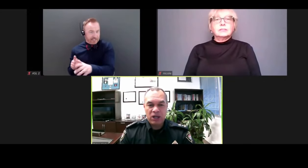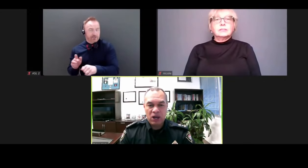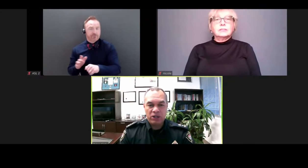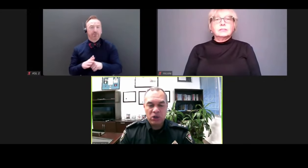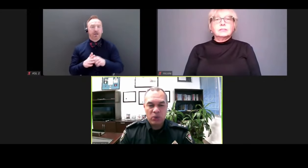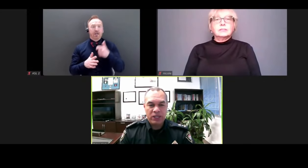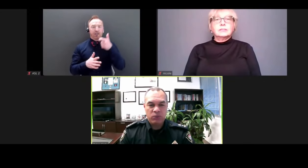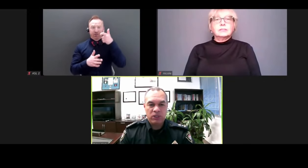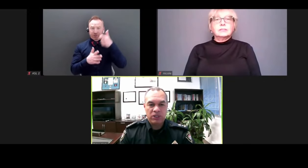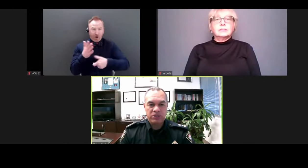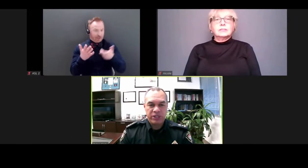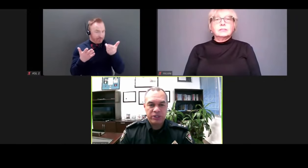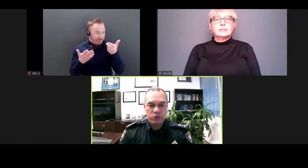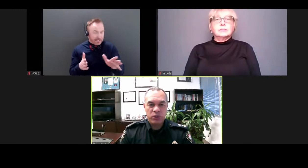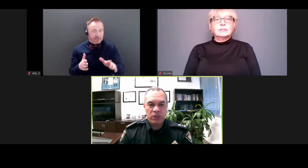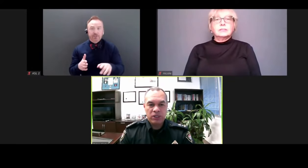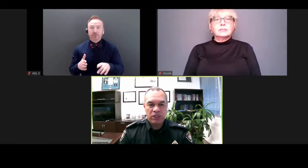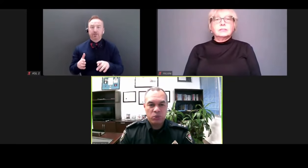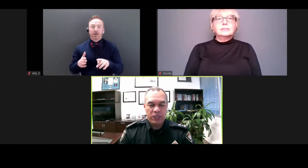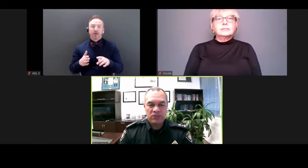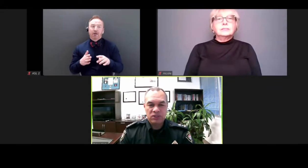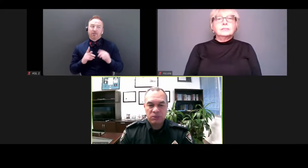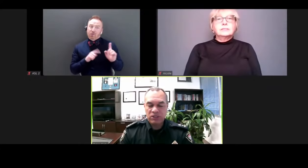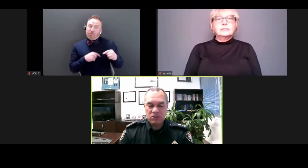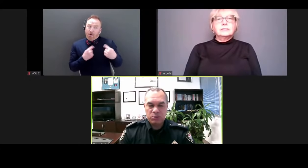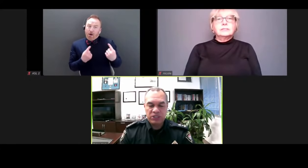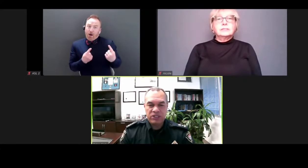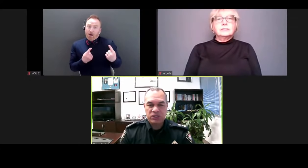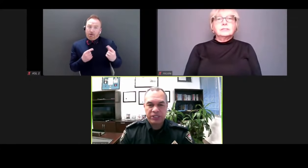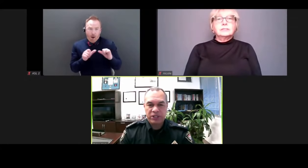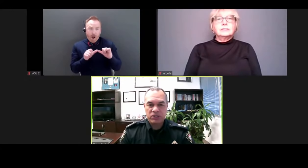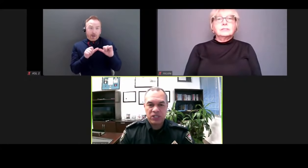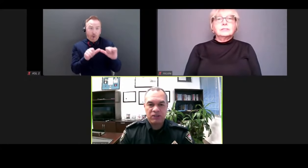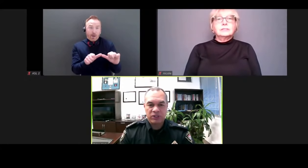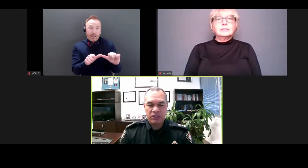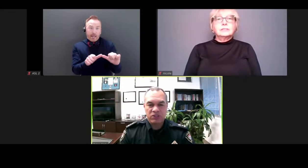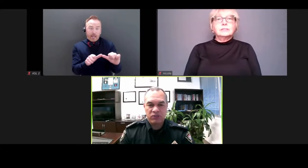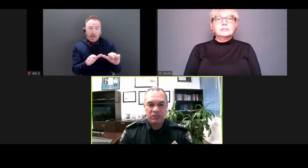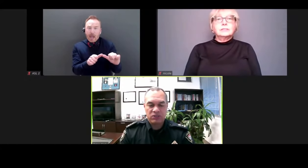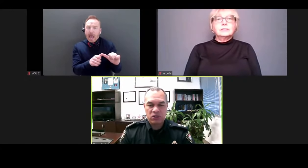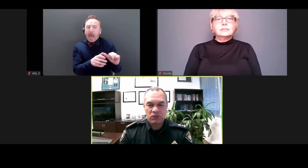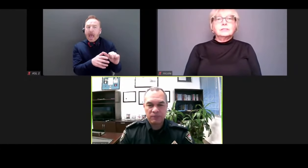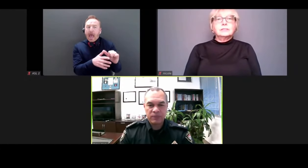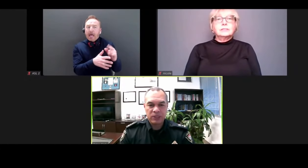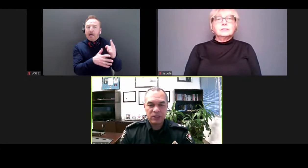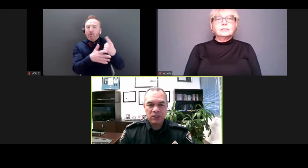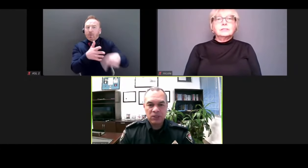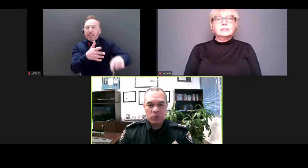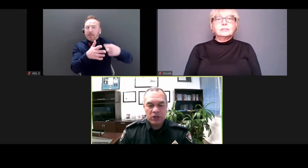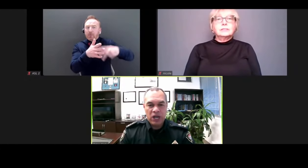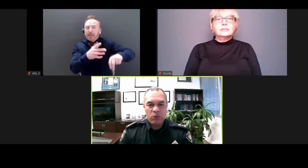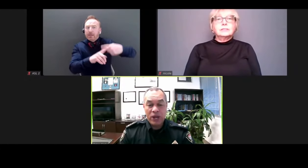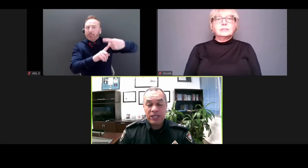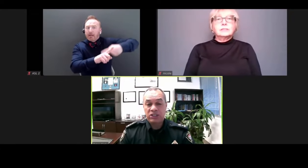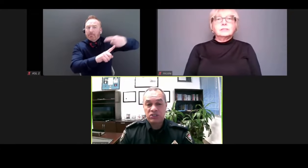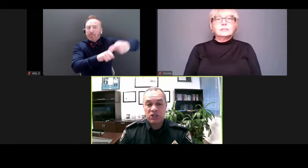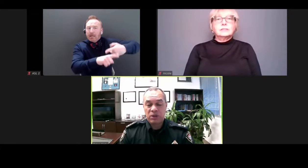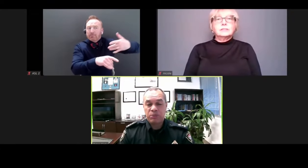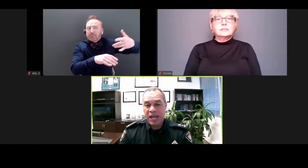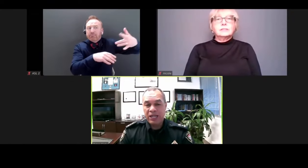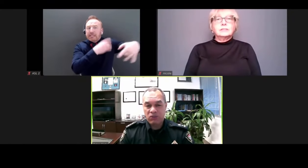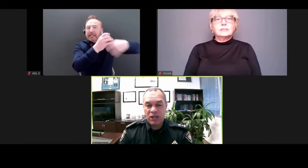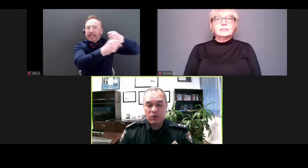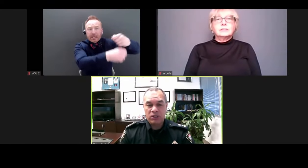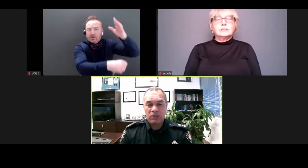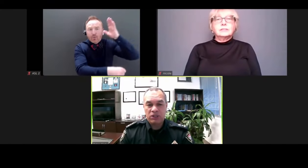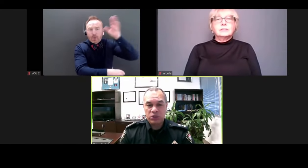been ongoing and will continue in the weeks and months and potentially years after this event is over. We are not waiting to start